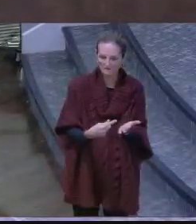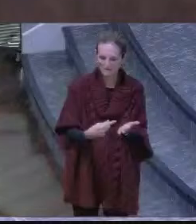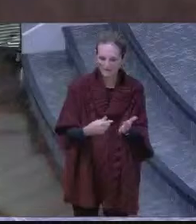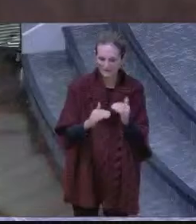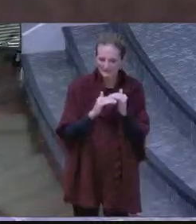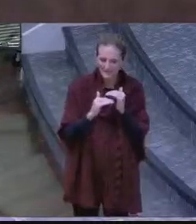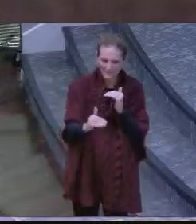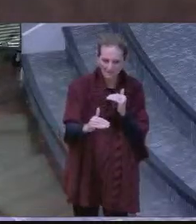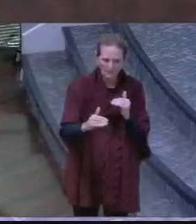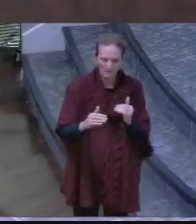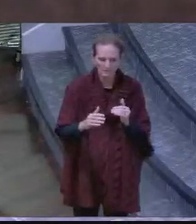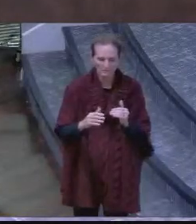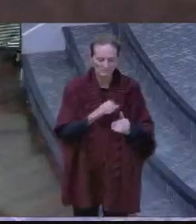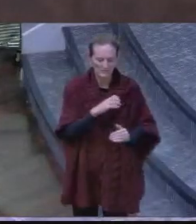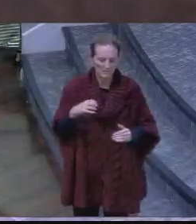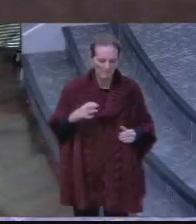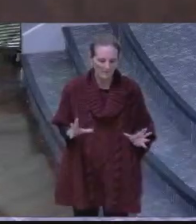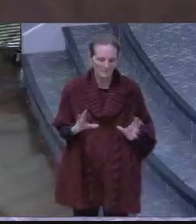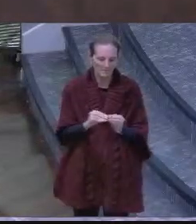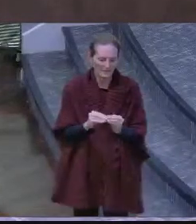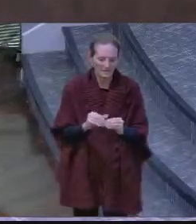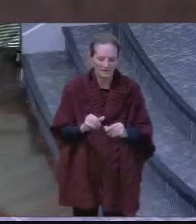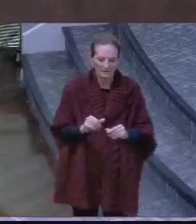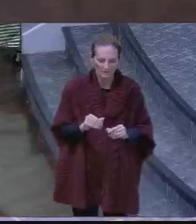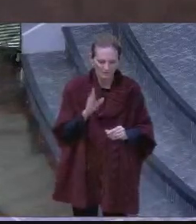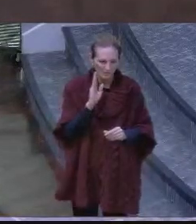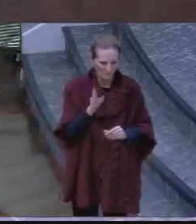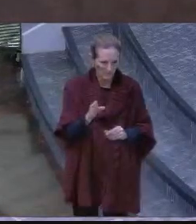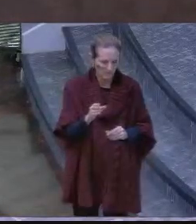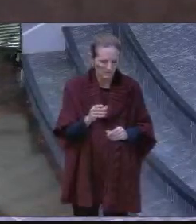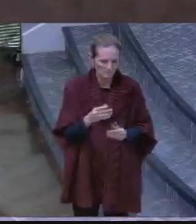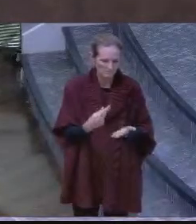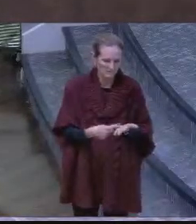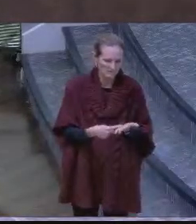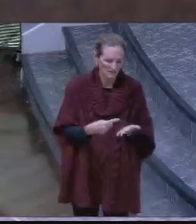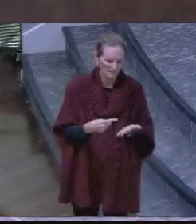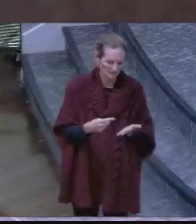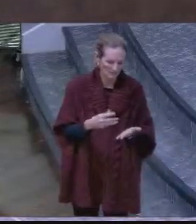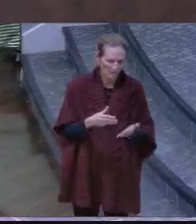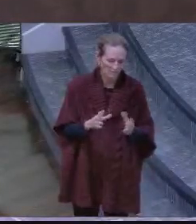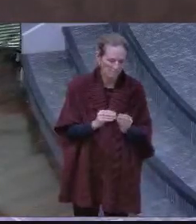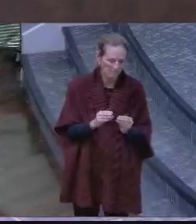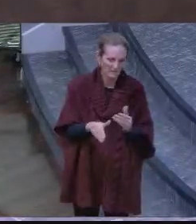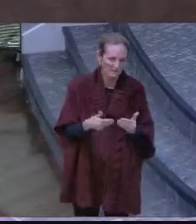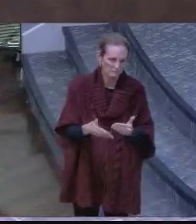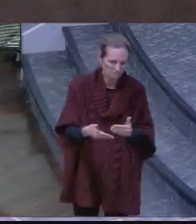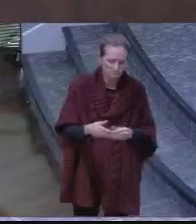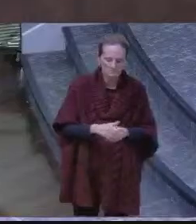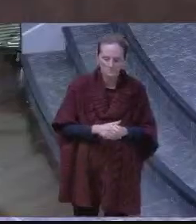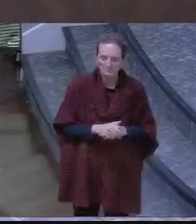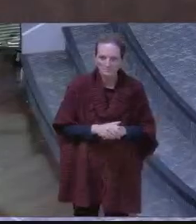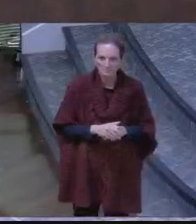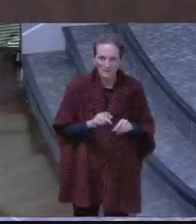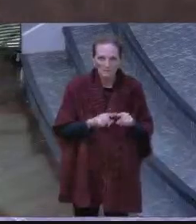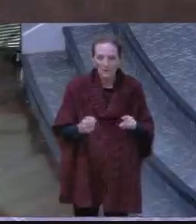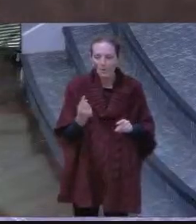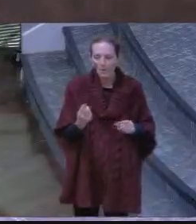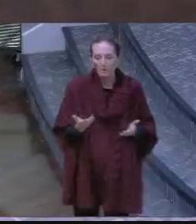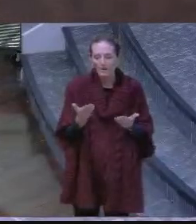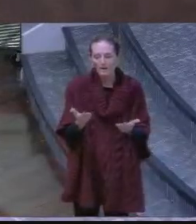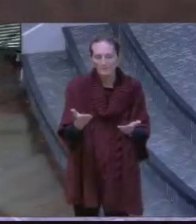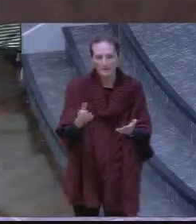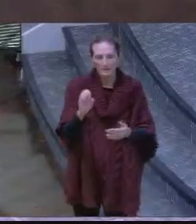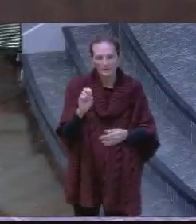Sustainability Committee, which I think might be in the minutes here coming up, about, one of the recommendations might be on